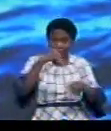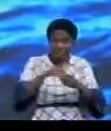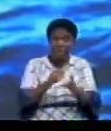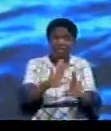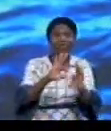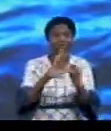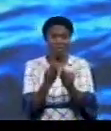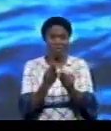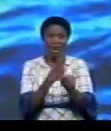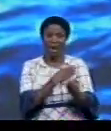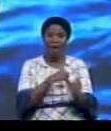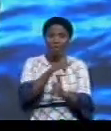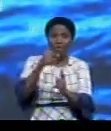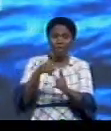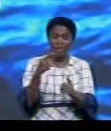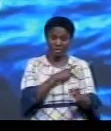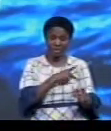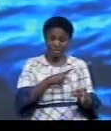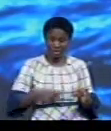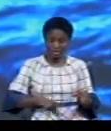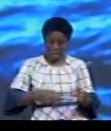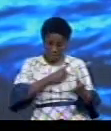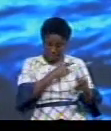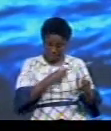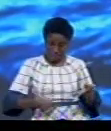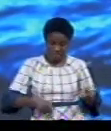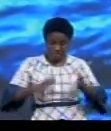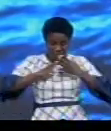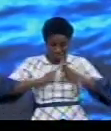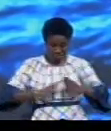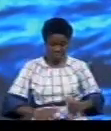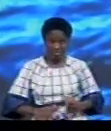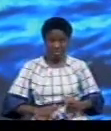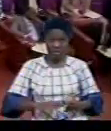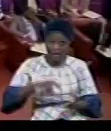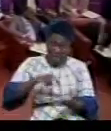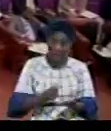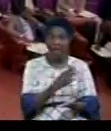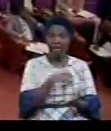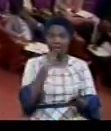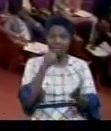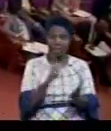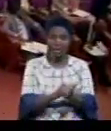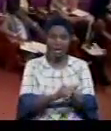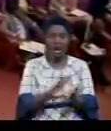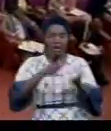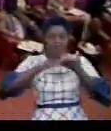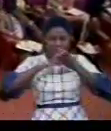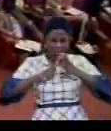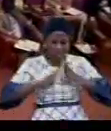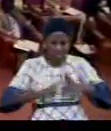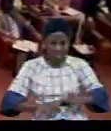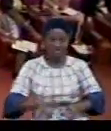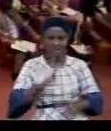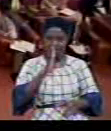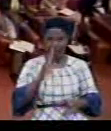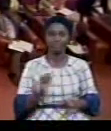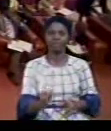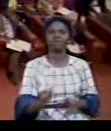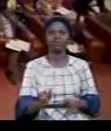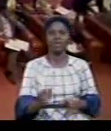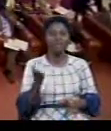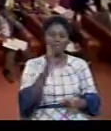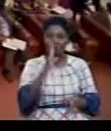says, peace be still, there'll be a calm. Whatever is boiling in